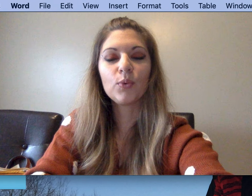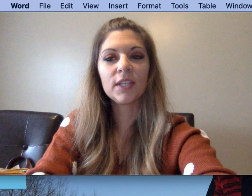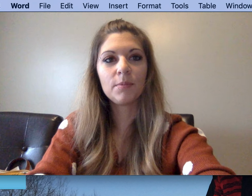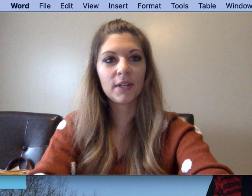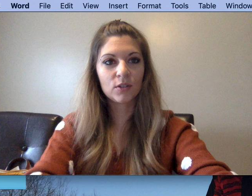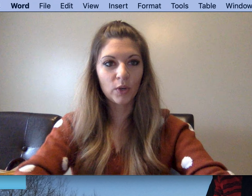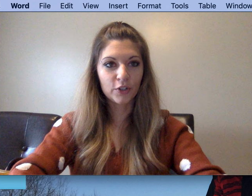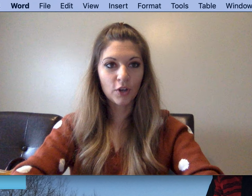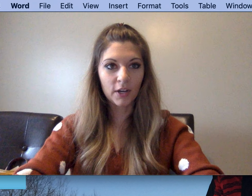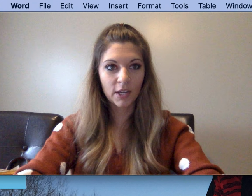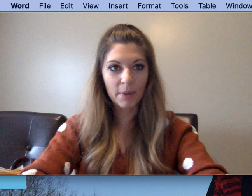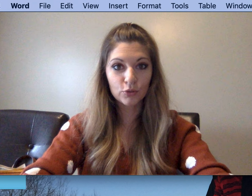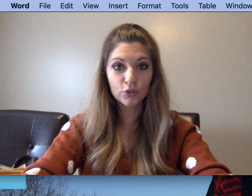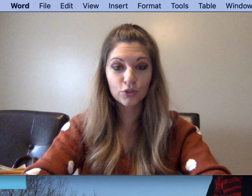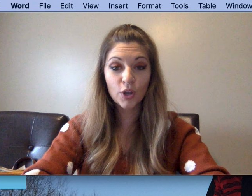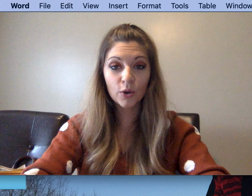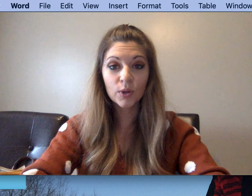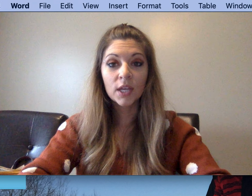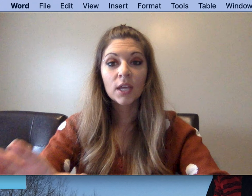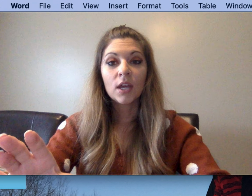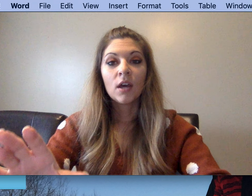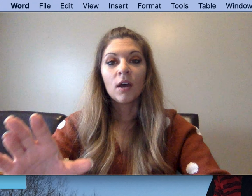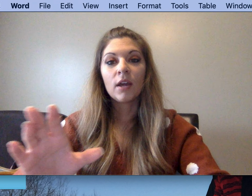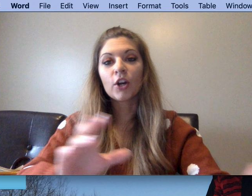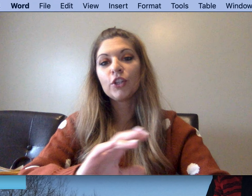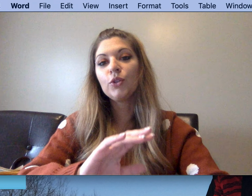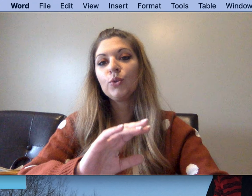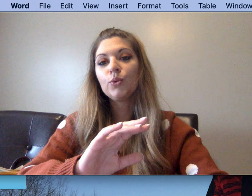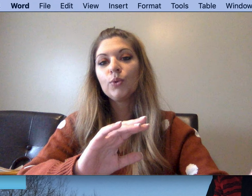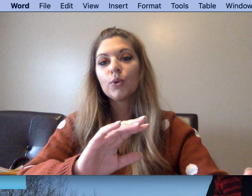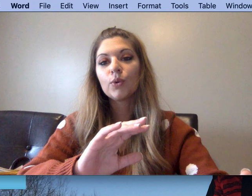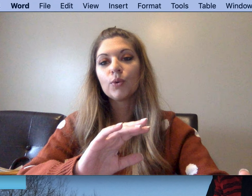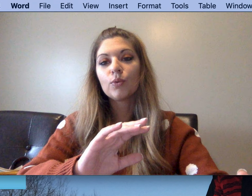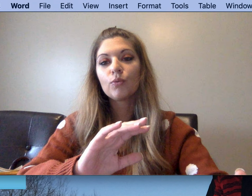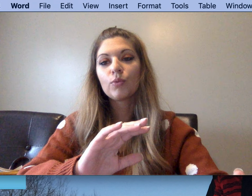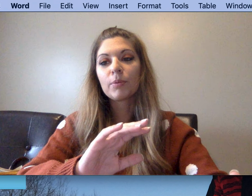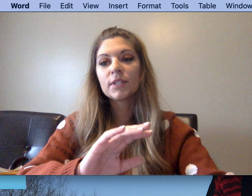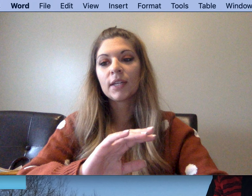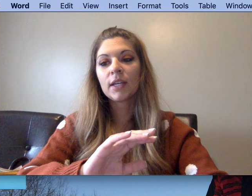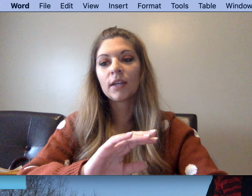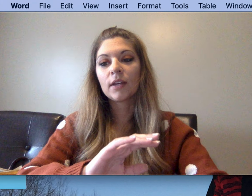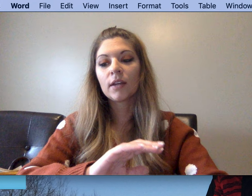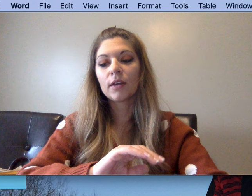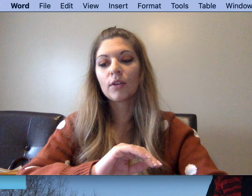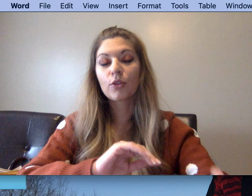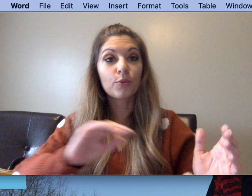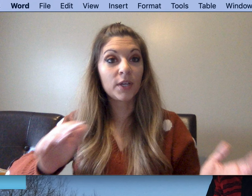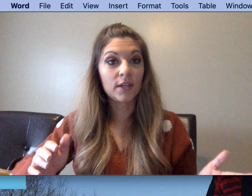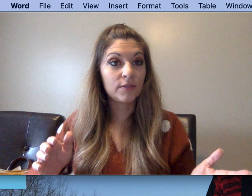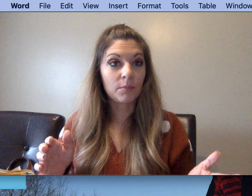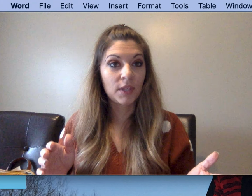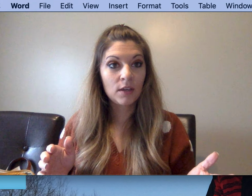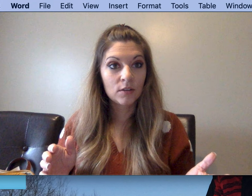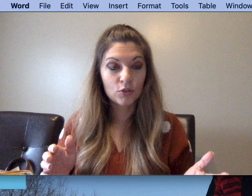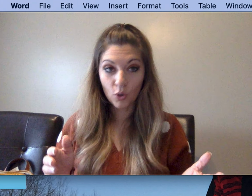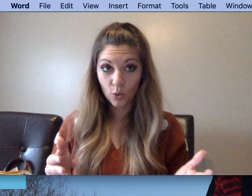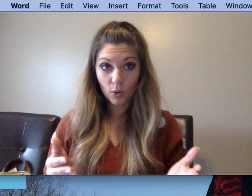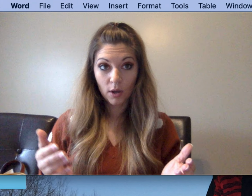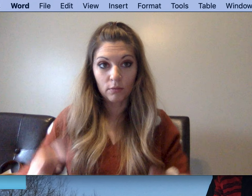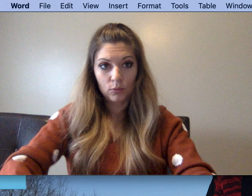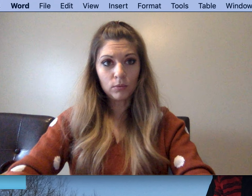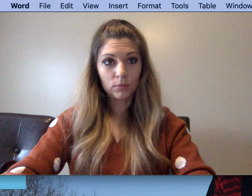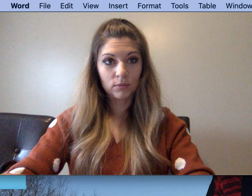it really depends on what you're talking about. So are you representing 3 of something?